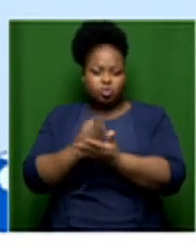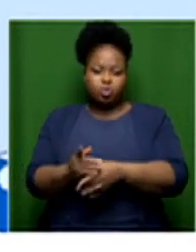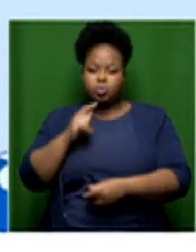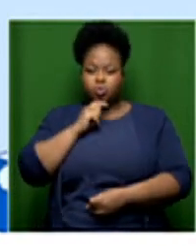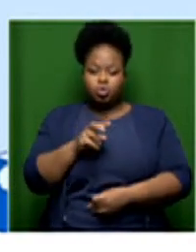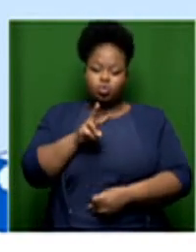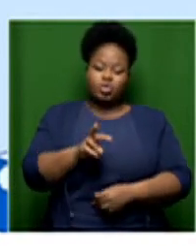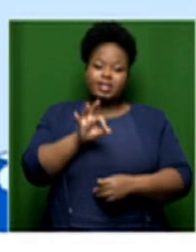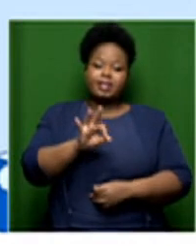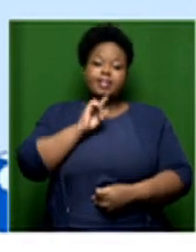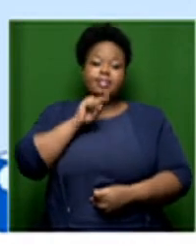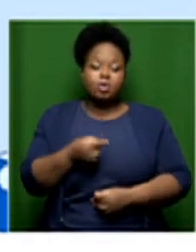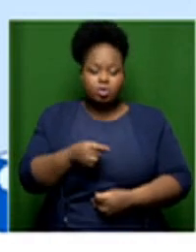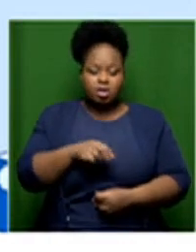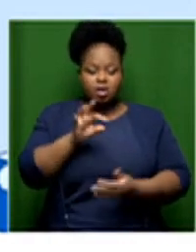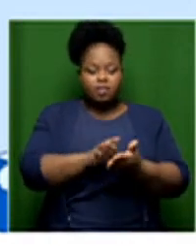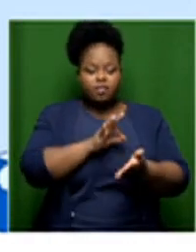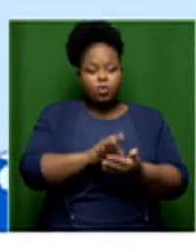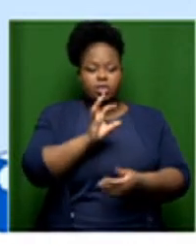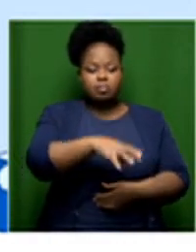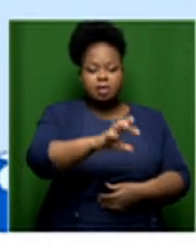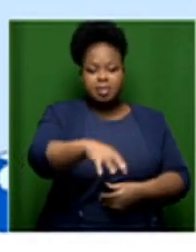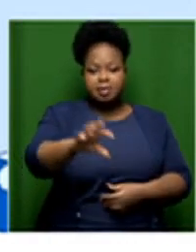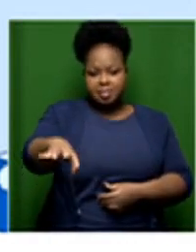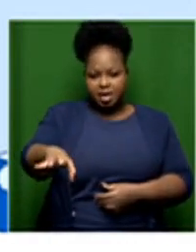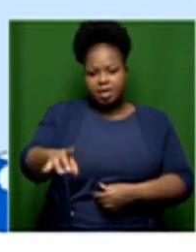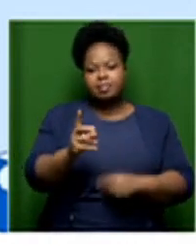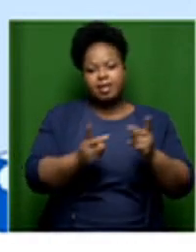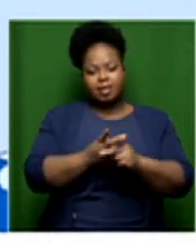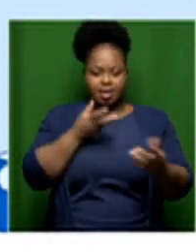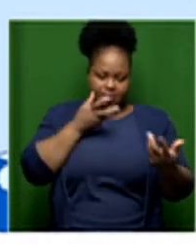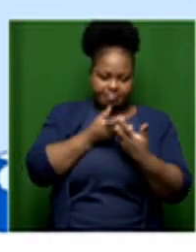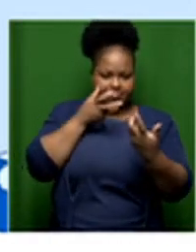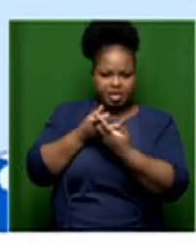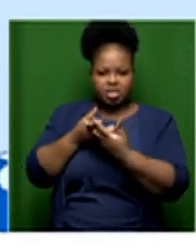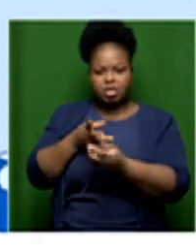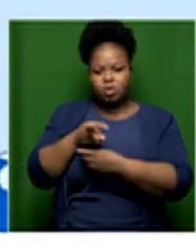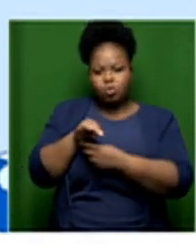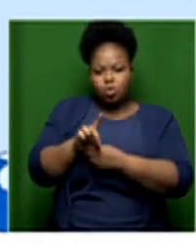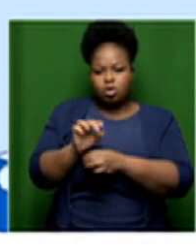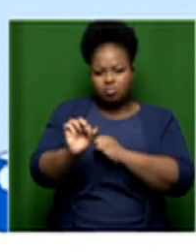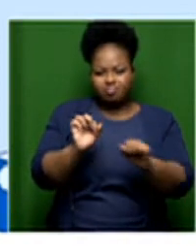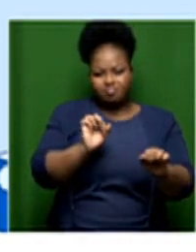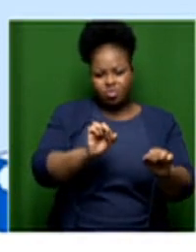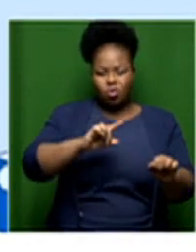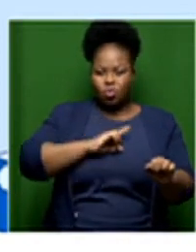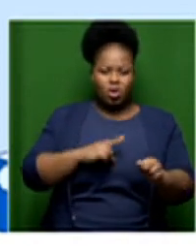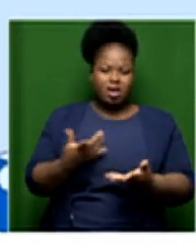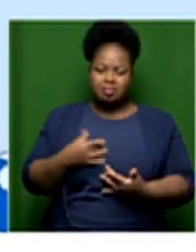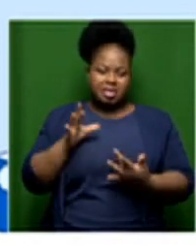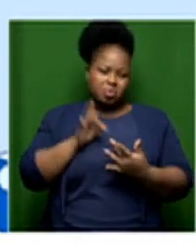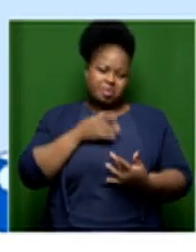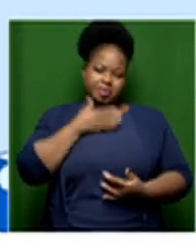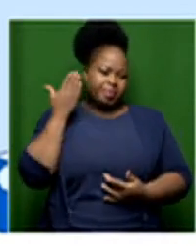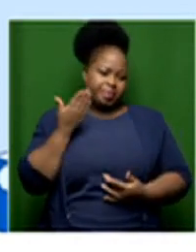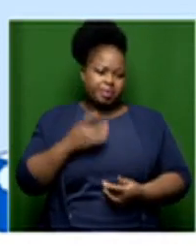of 23,000 voting stations are called to the new ward boundaries that have been delimited. We do not have an